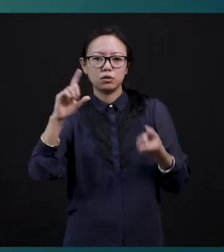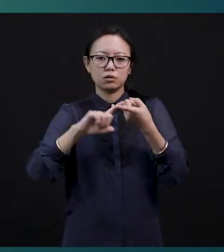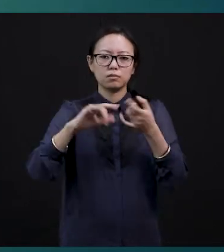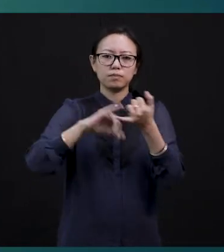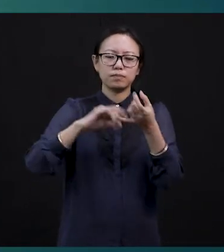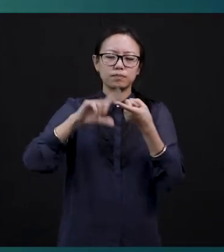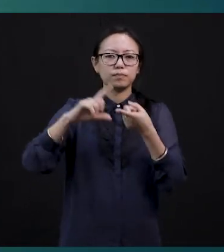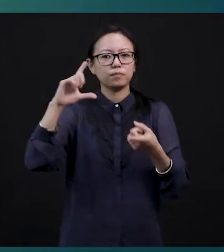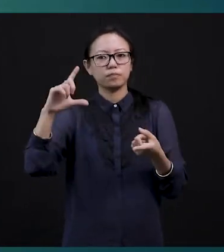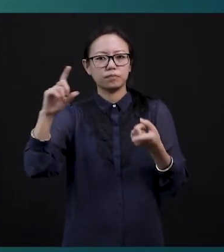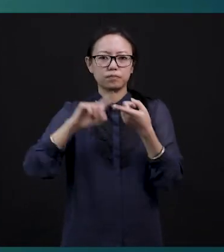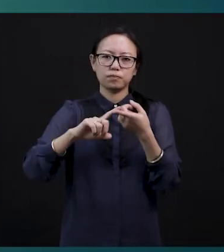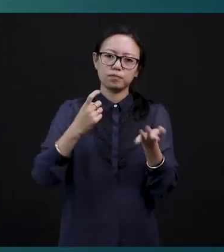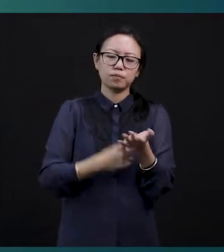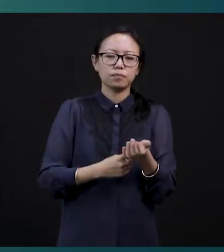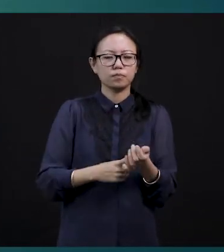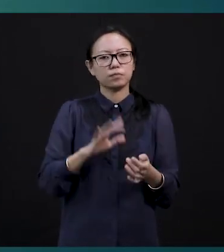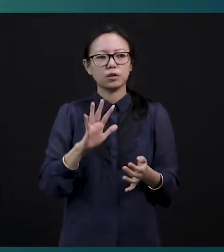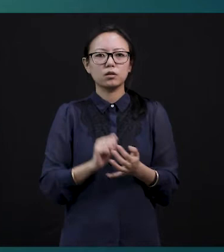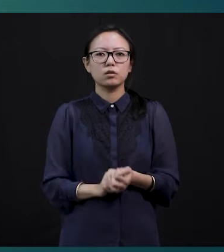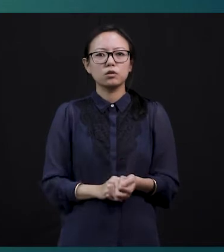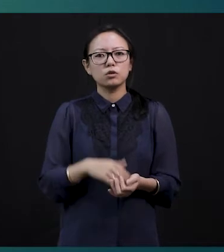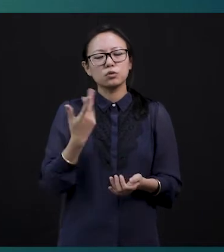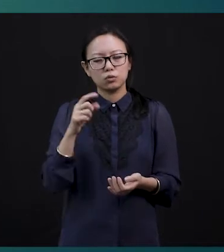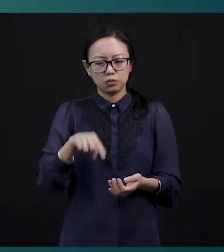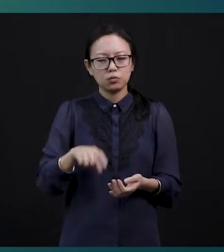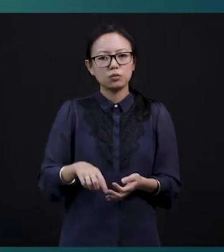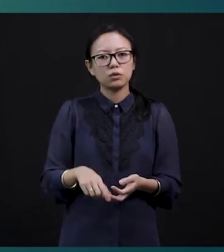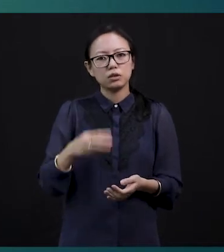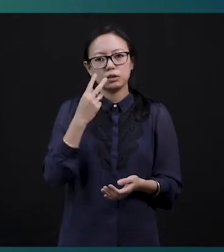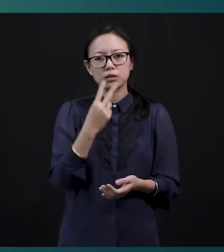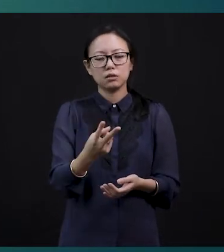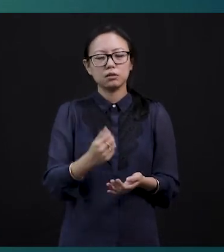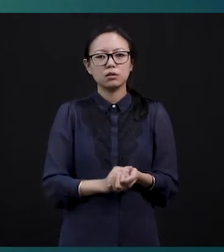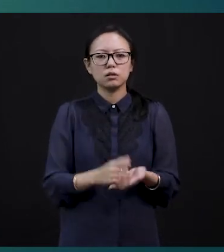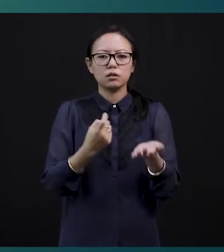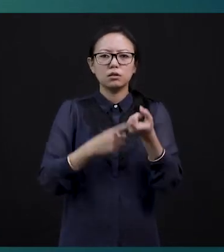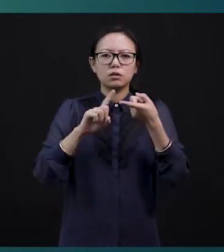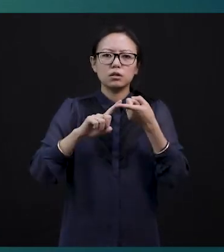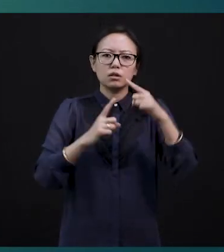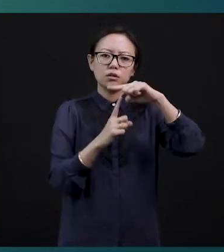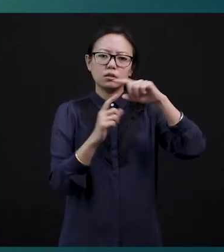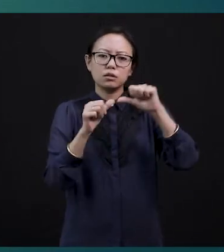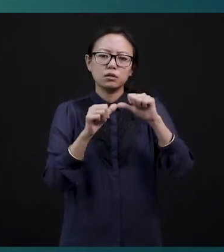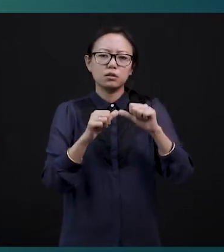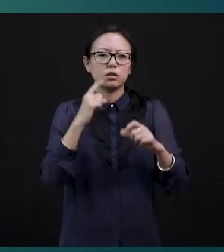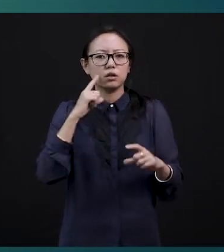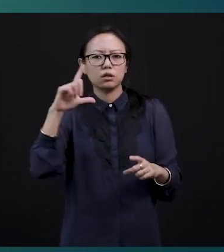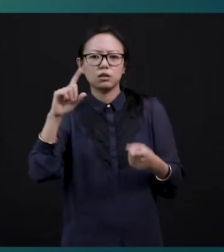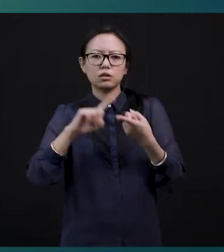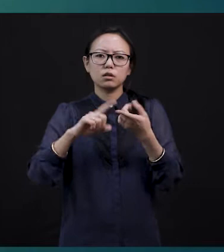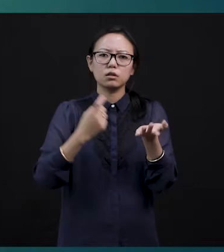is a wholesaler and retailer, and what actually makes the market go. So is it only you and me who makes